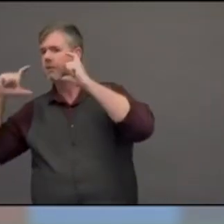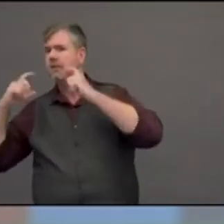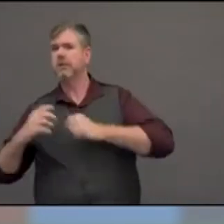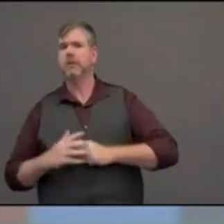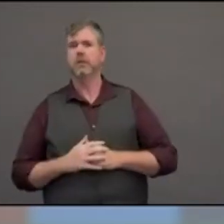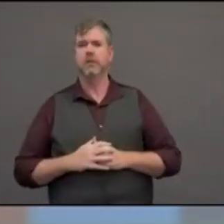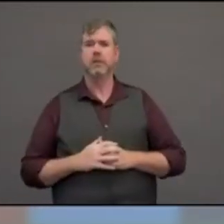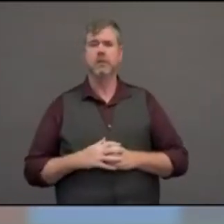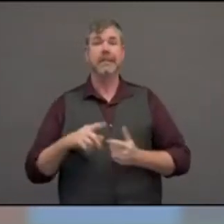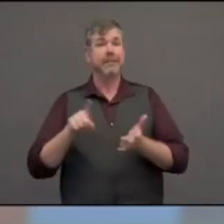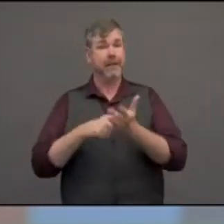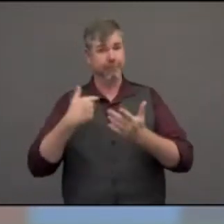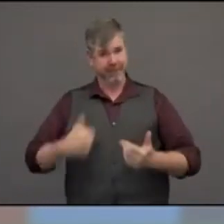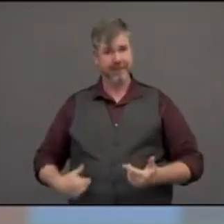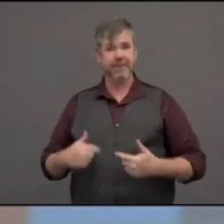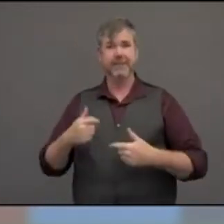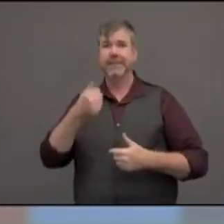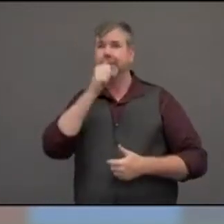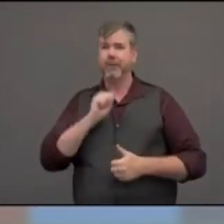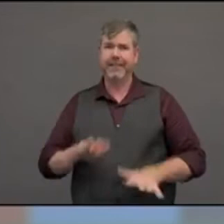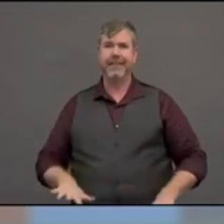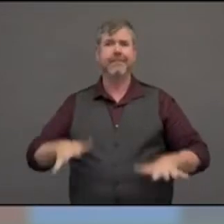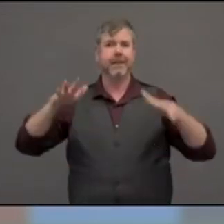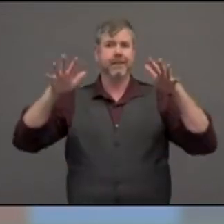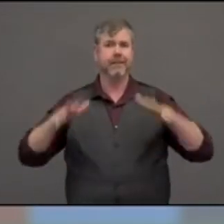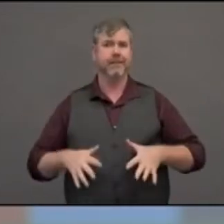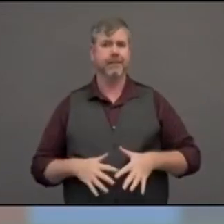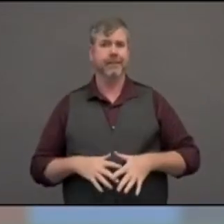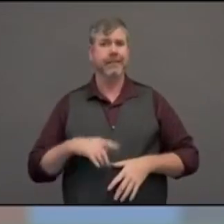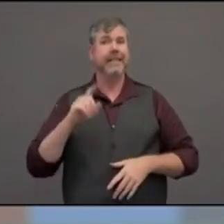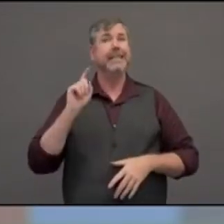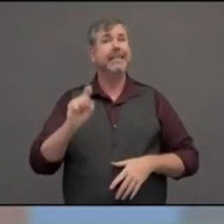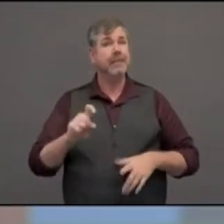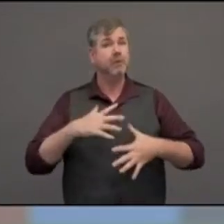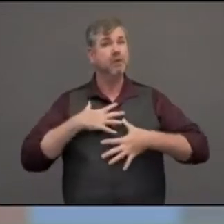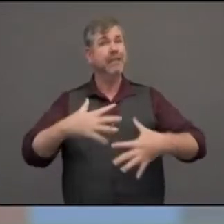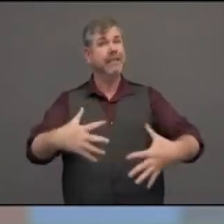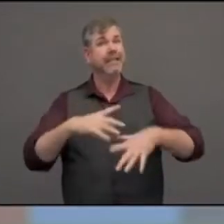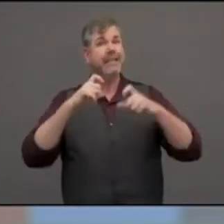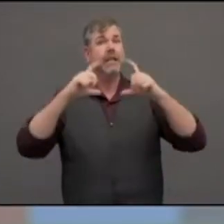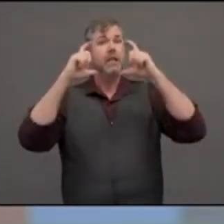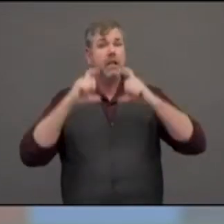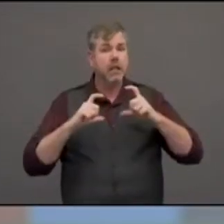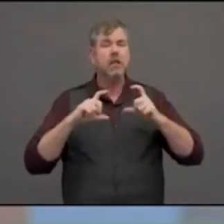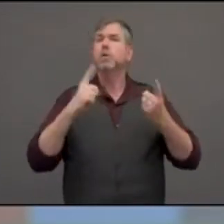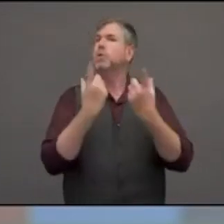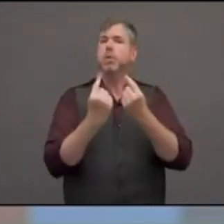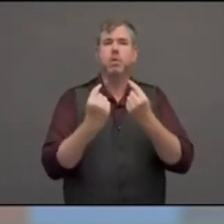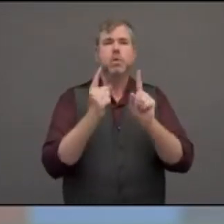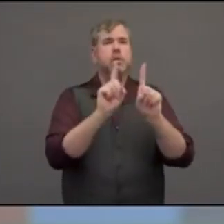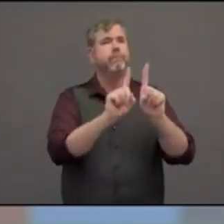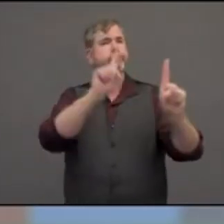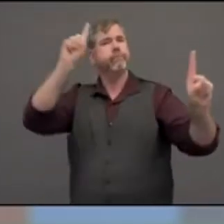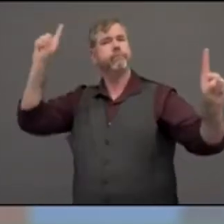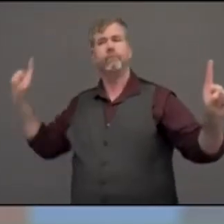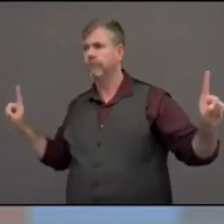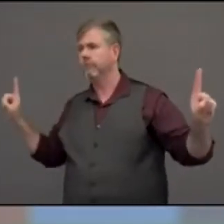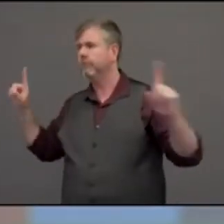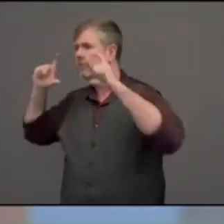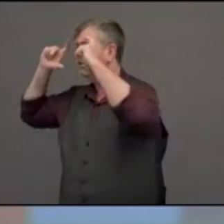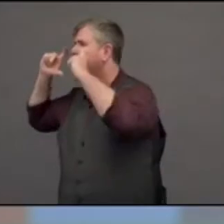a few deep breaths, because it can be, you have to get used to it, right? But we should all be pretty used to it by now. So